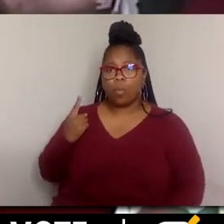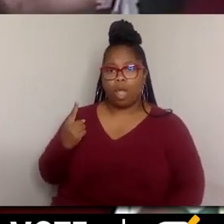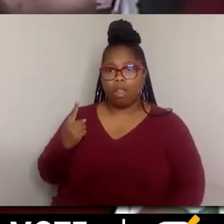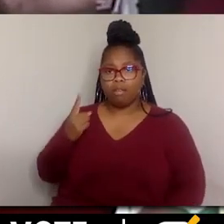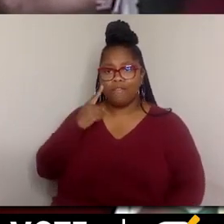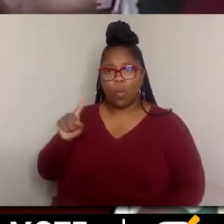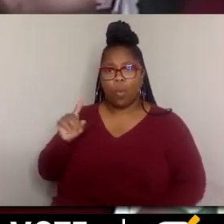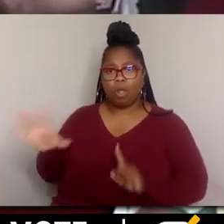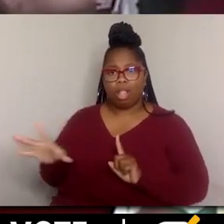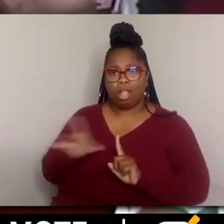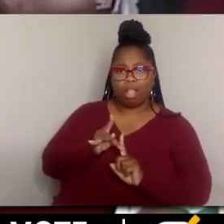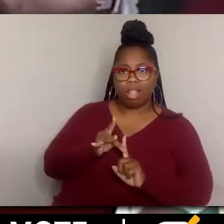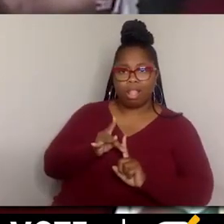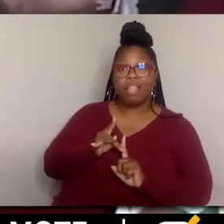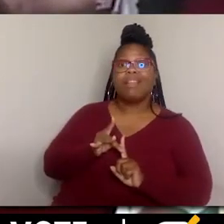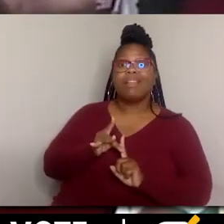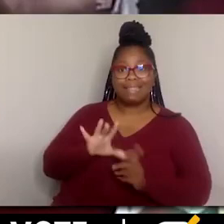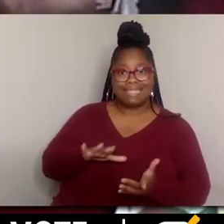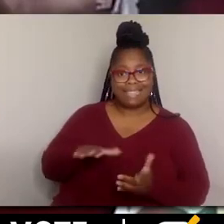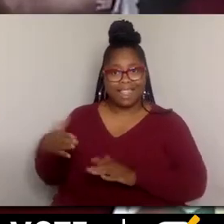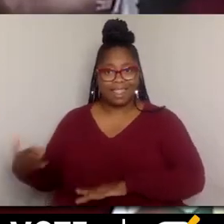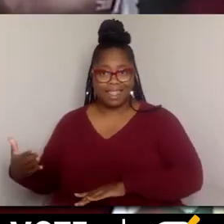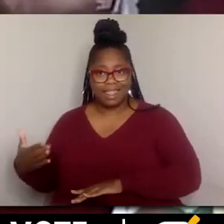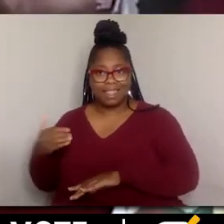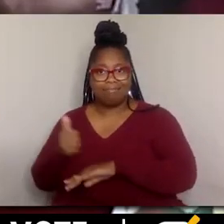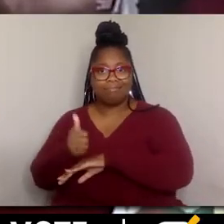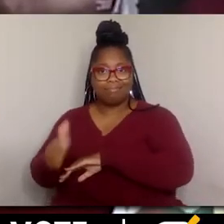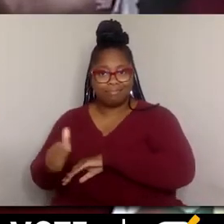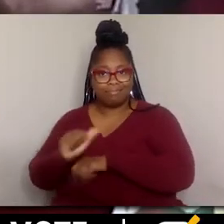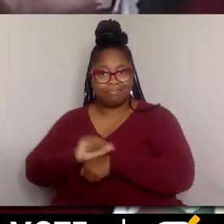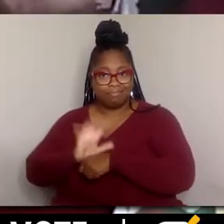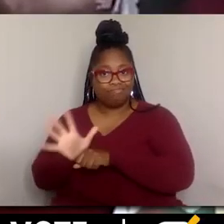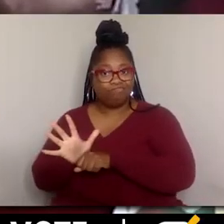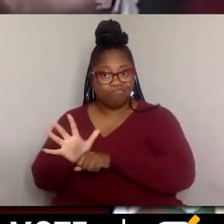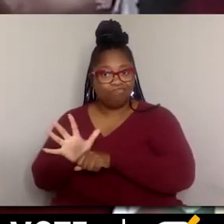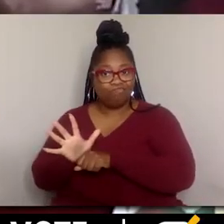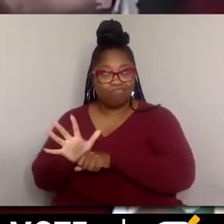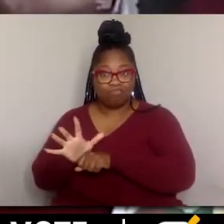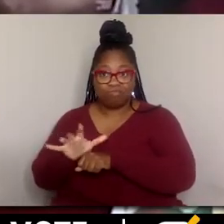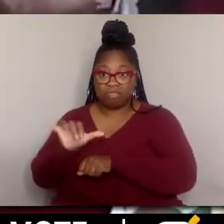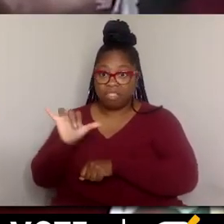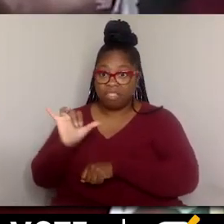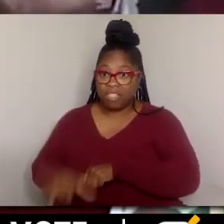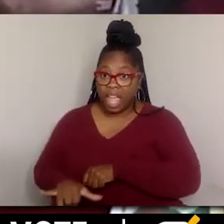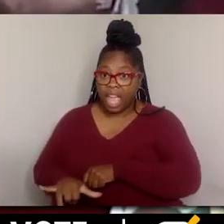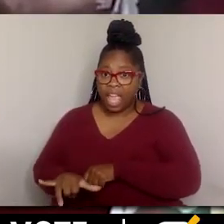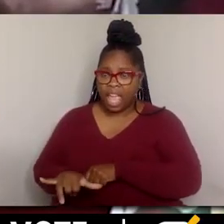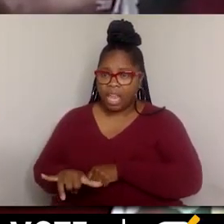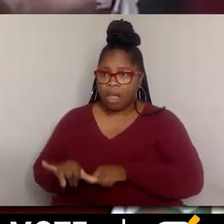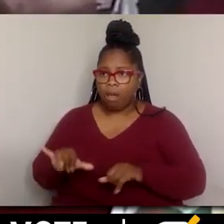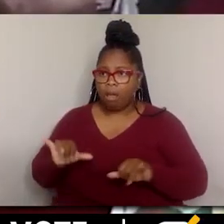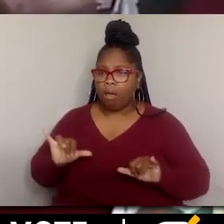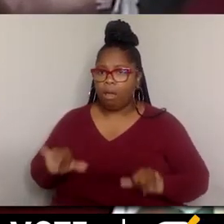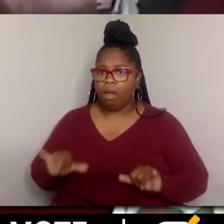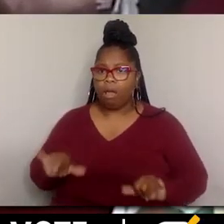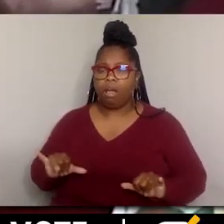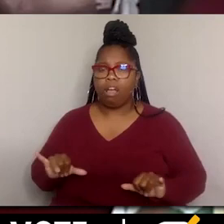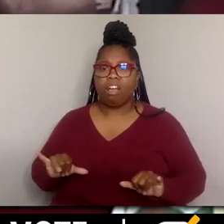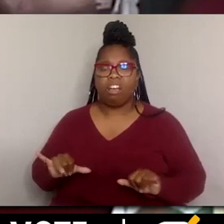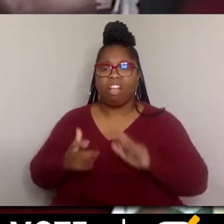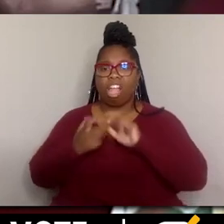death rates from COVID-19. That is a staggering, eye-opening